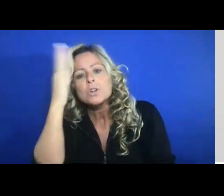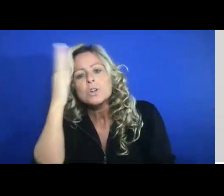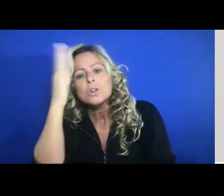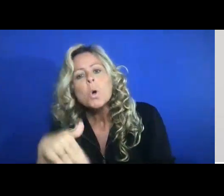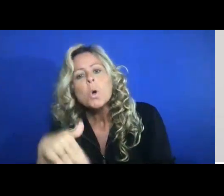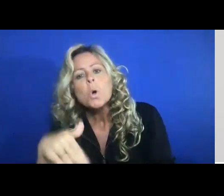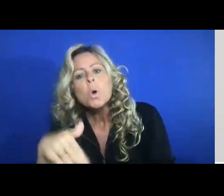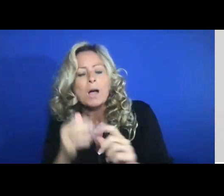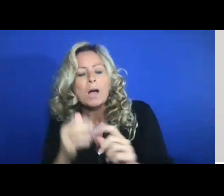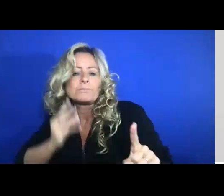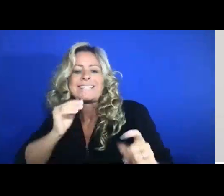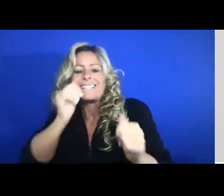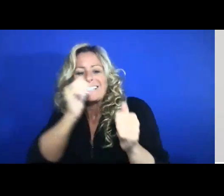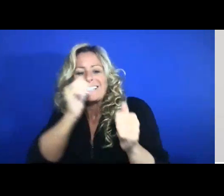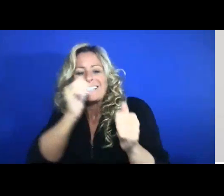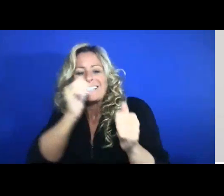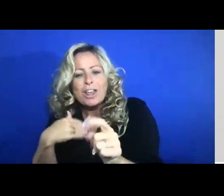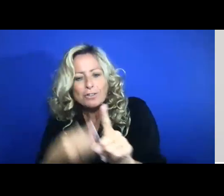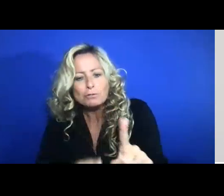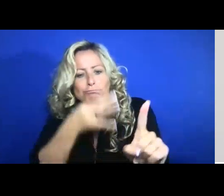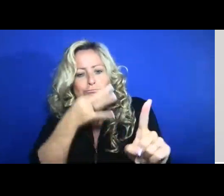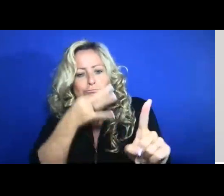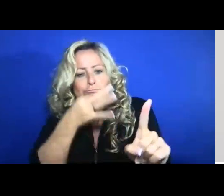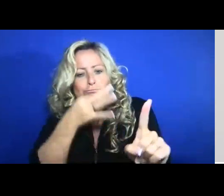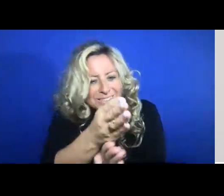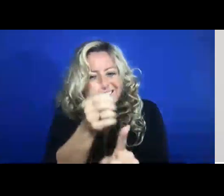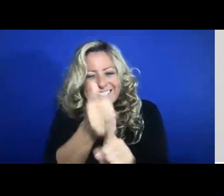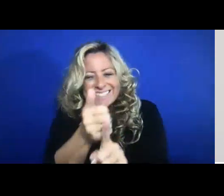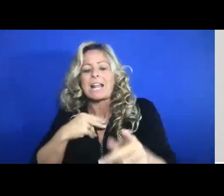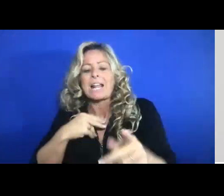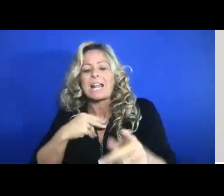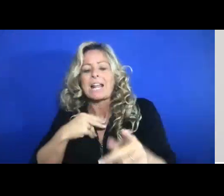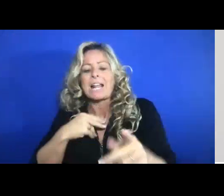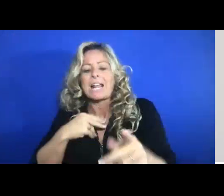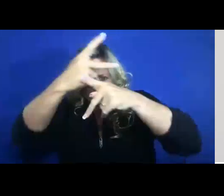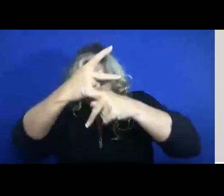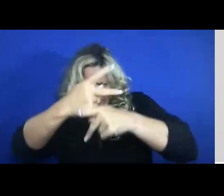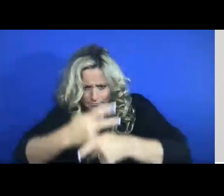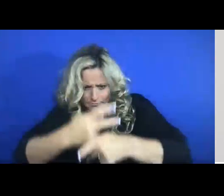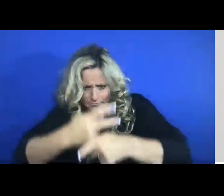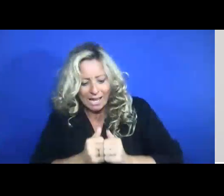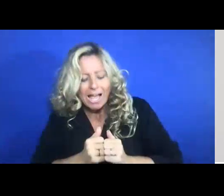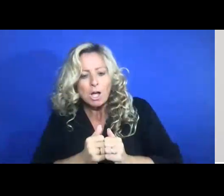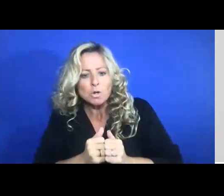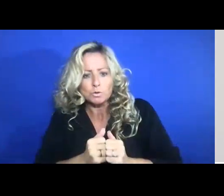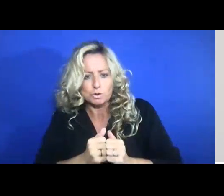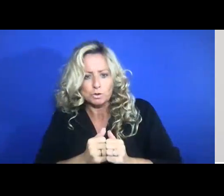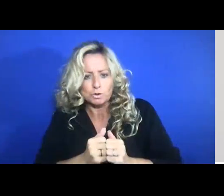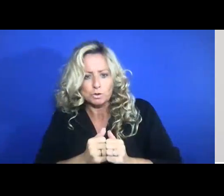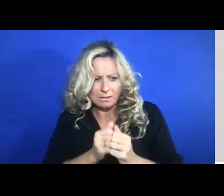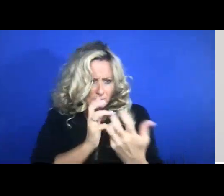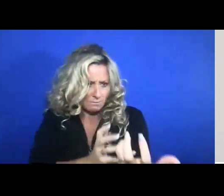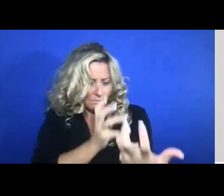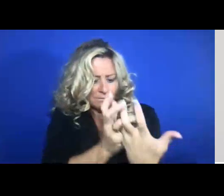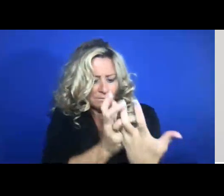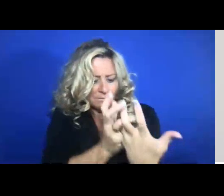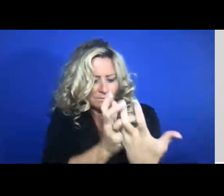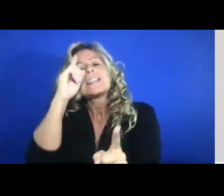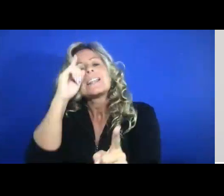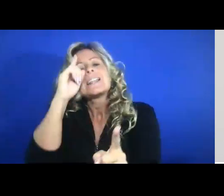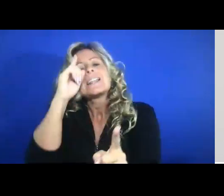has expertise in the spaces that you're in, right? And it's figuring out how to leverage that expertise to achieve this goal.